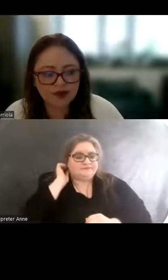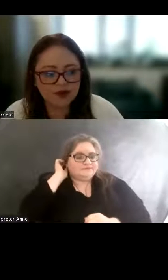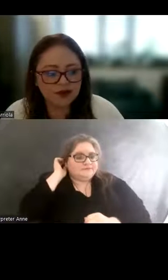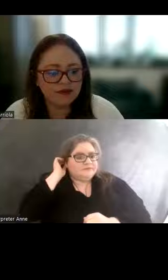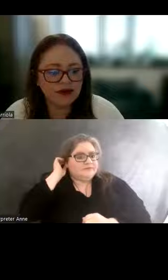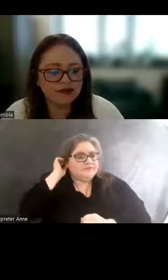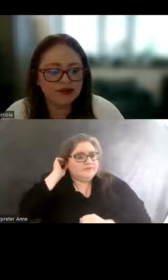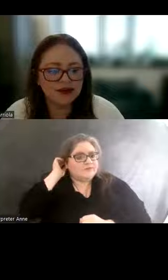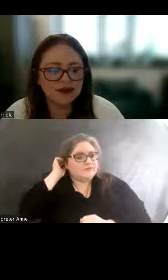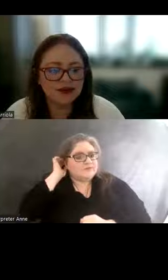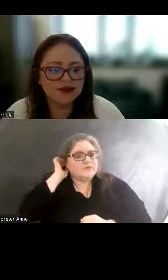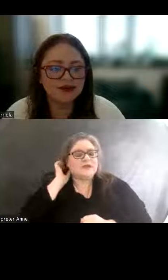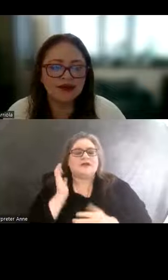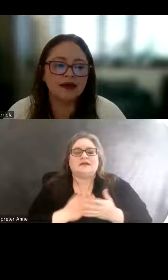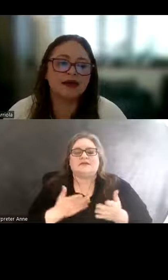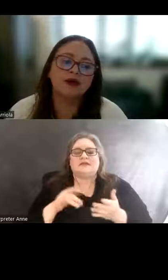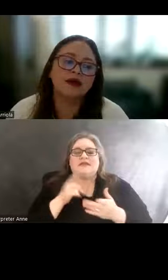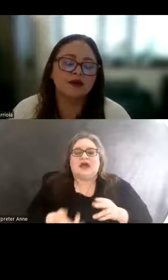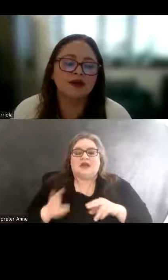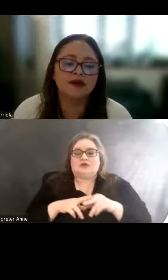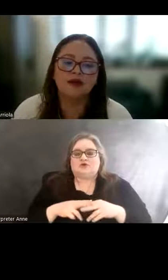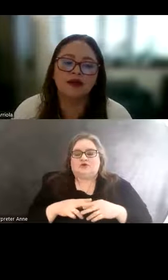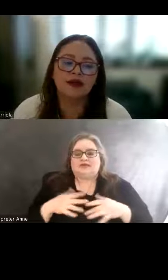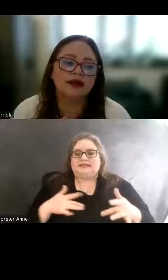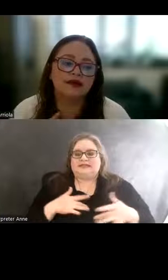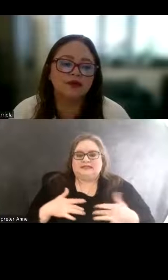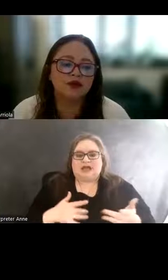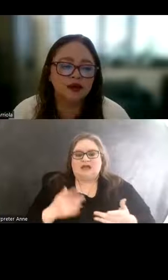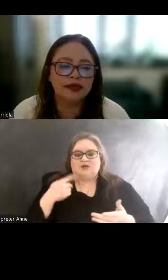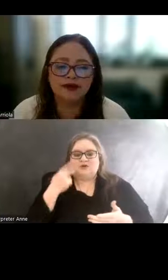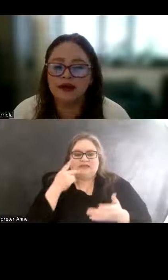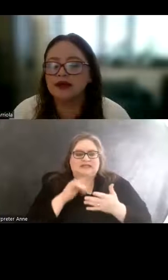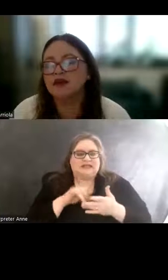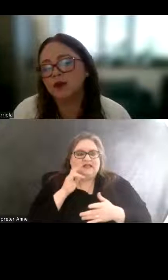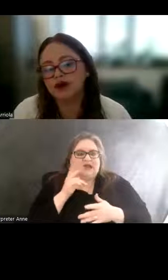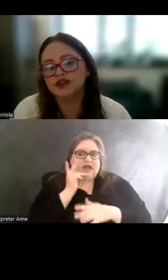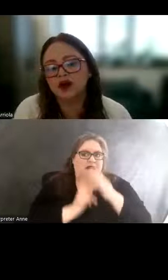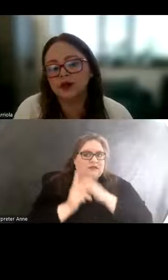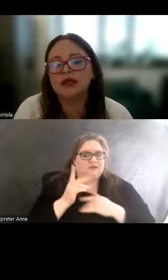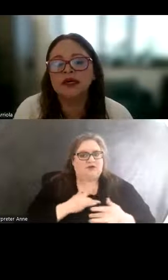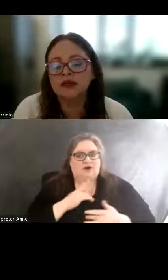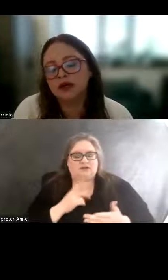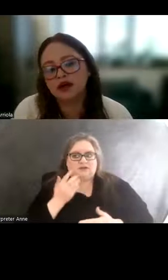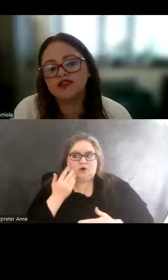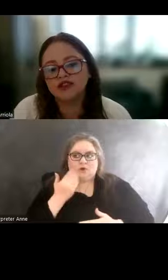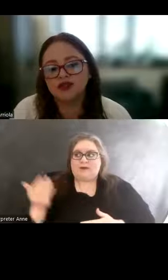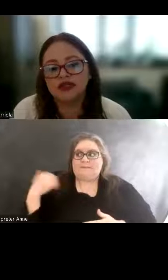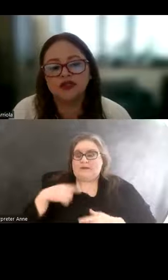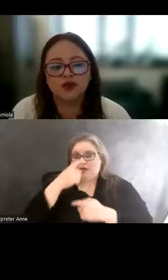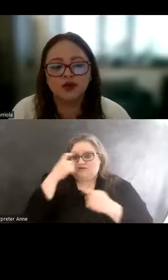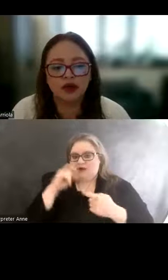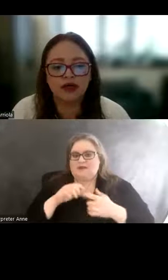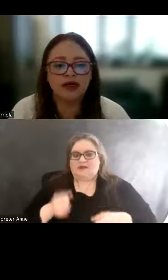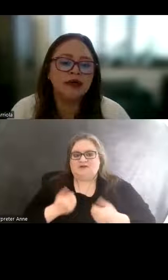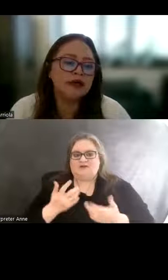And so some of the factors that increase anxiety, right? So we see some of that anticipatory anxiety. So past trauma can cause children